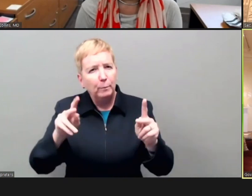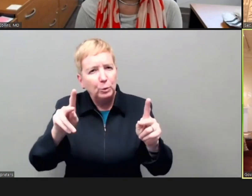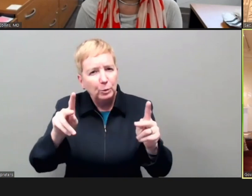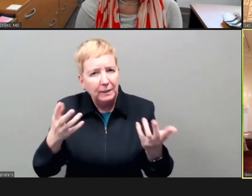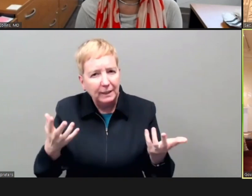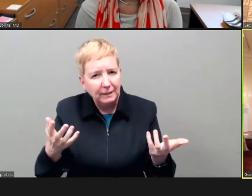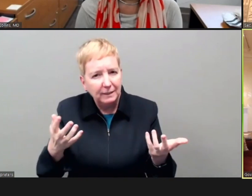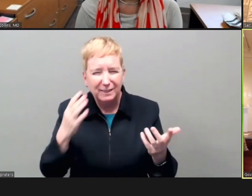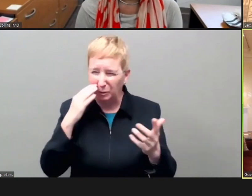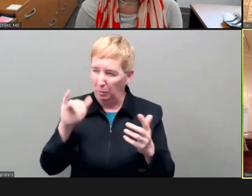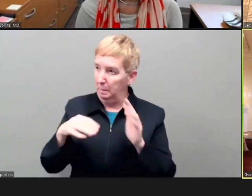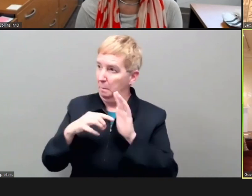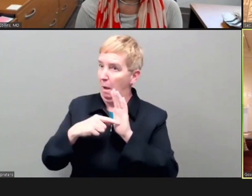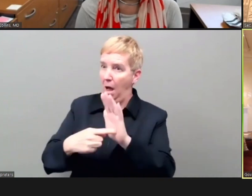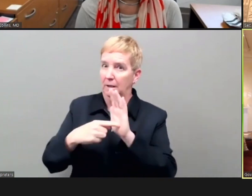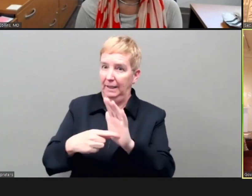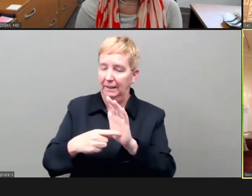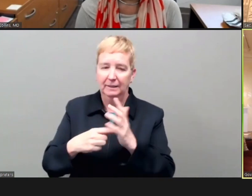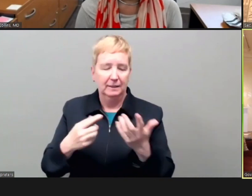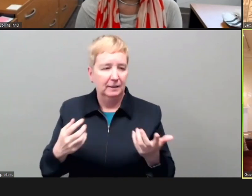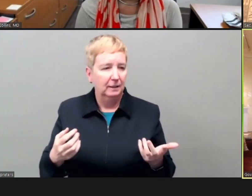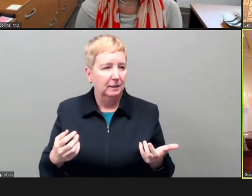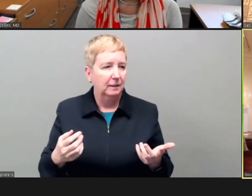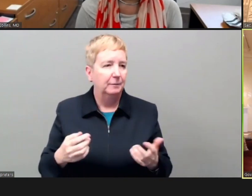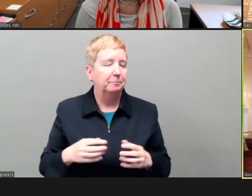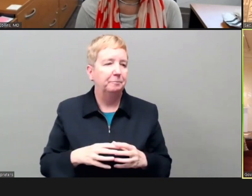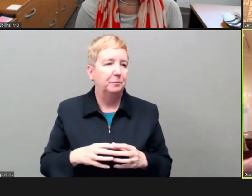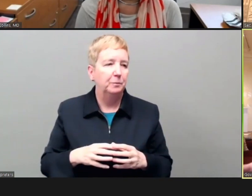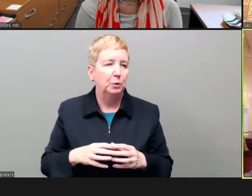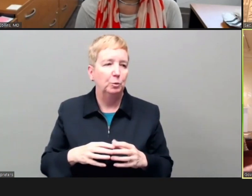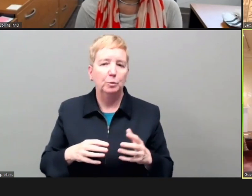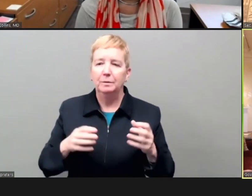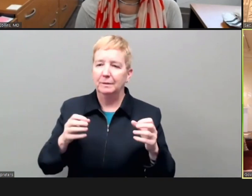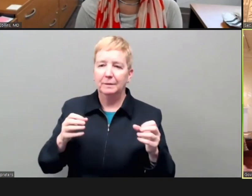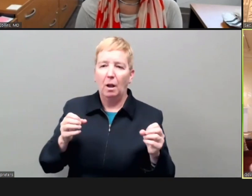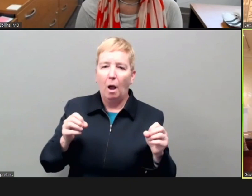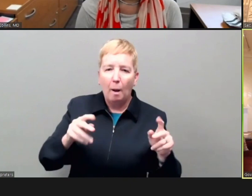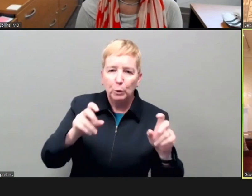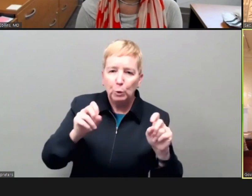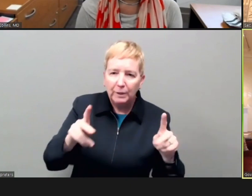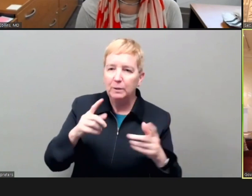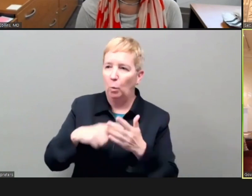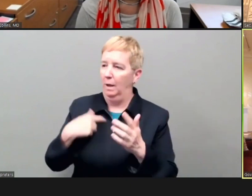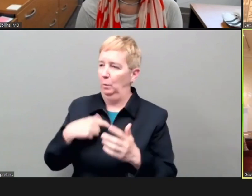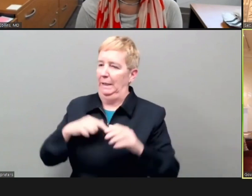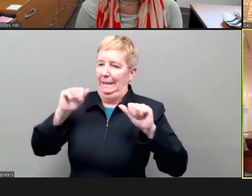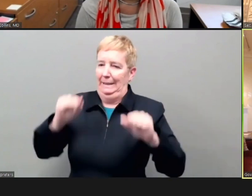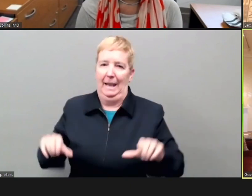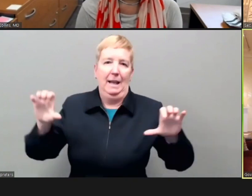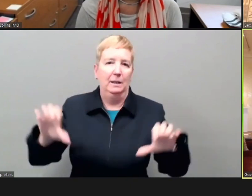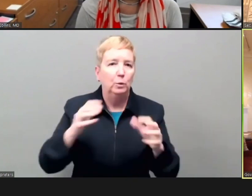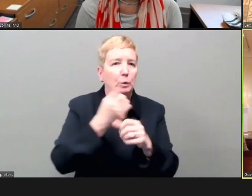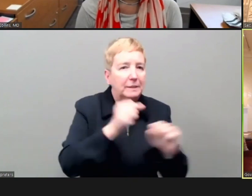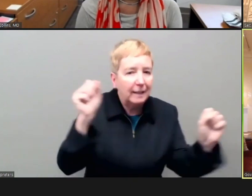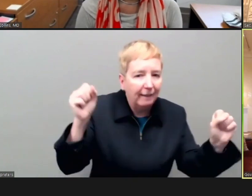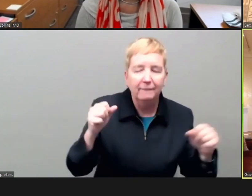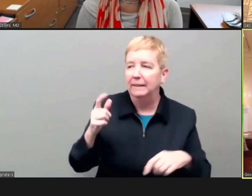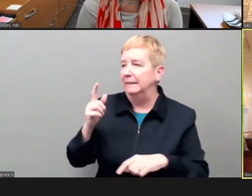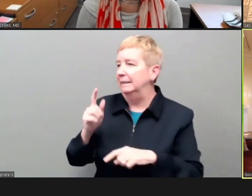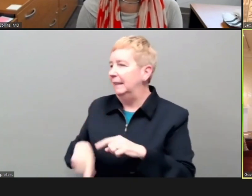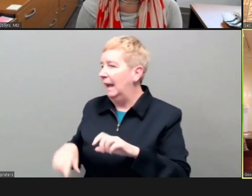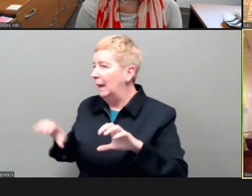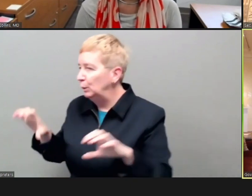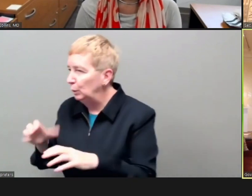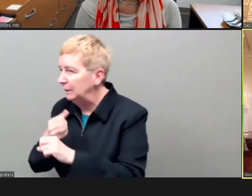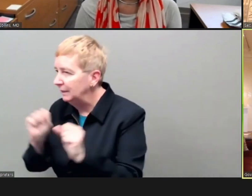modeling to determine what we can do safely, having both those vaccines